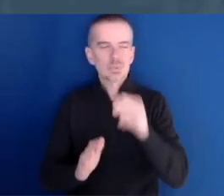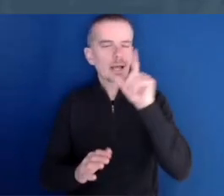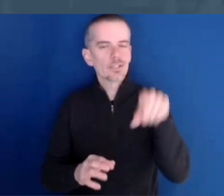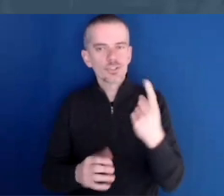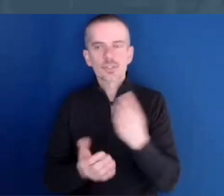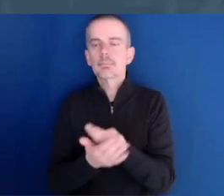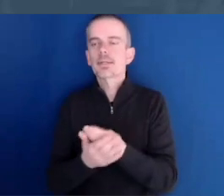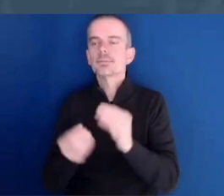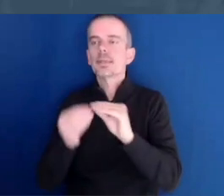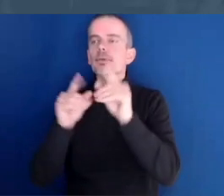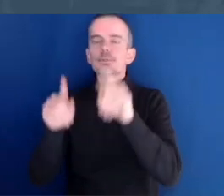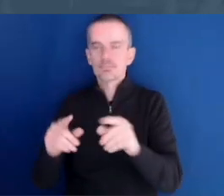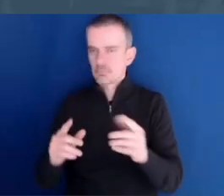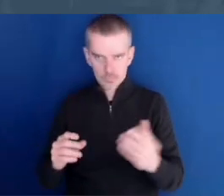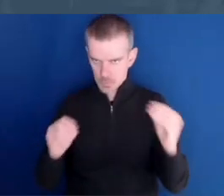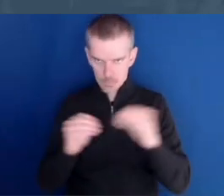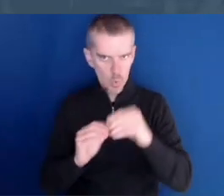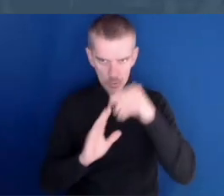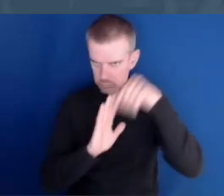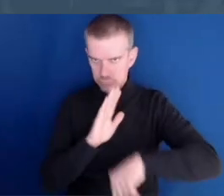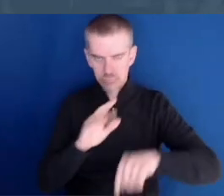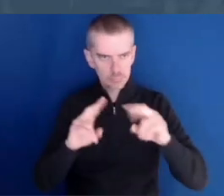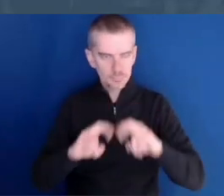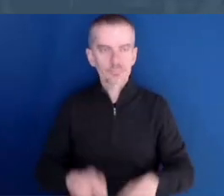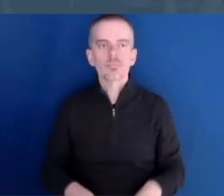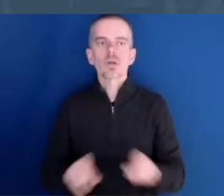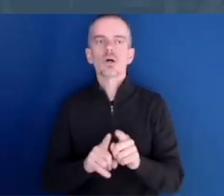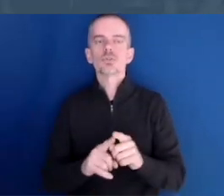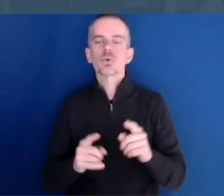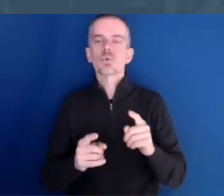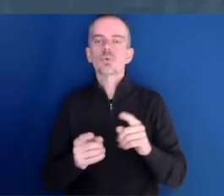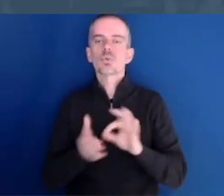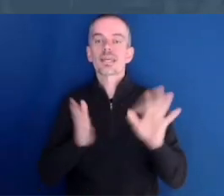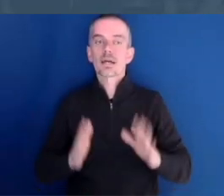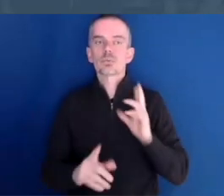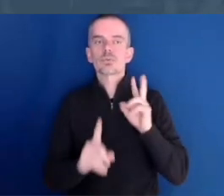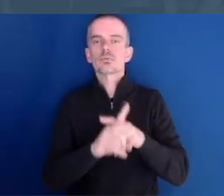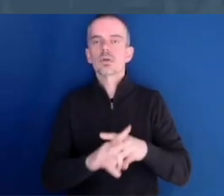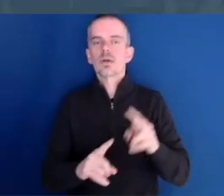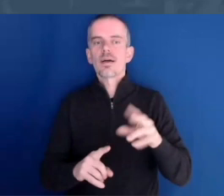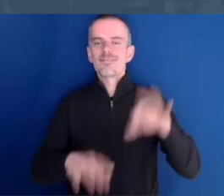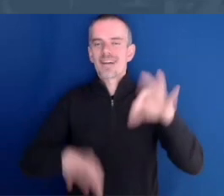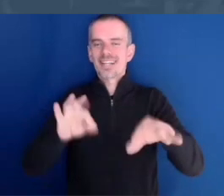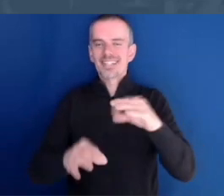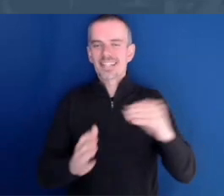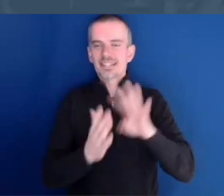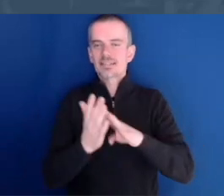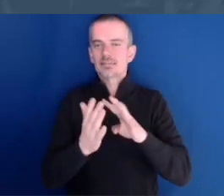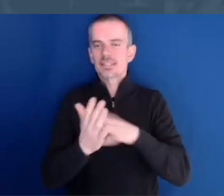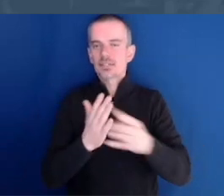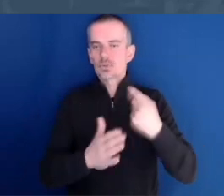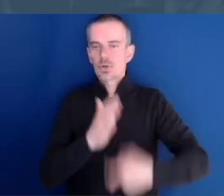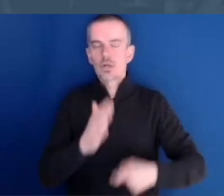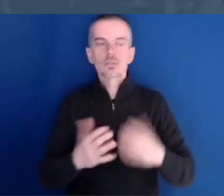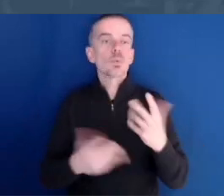regular audit in there. And they're also going to file a schedule of findings and question costs, right? And so this is going to include the type of report that